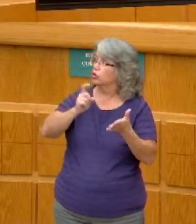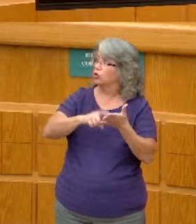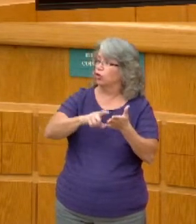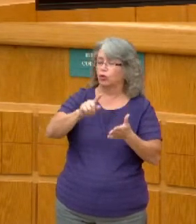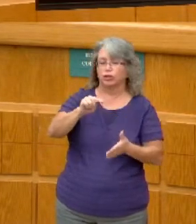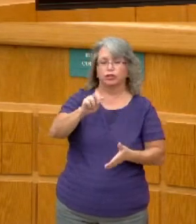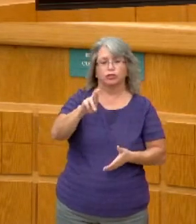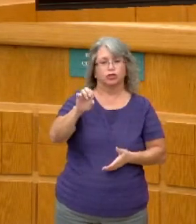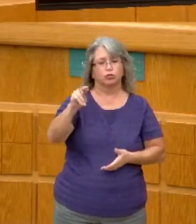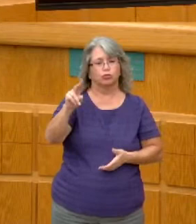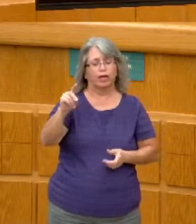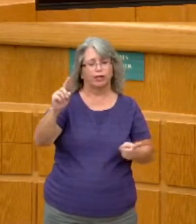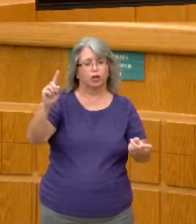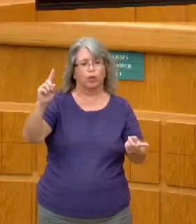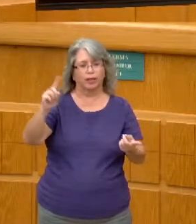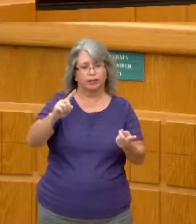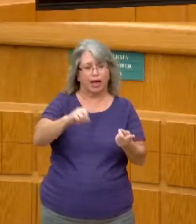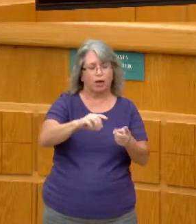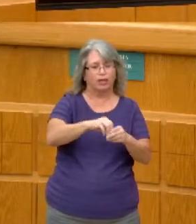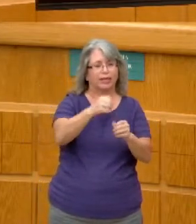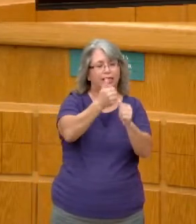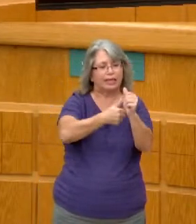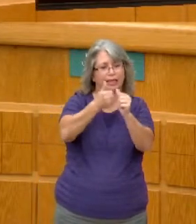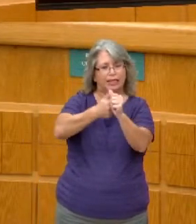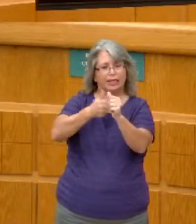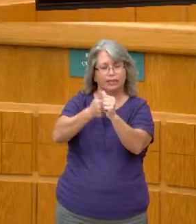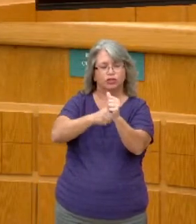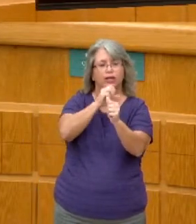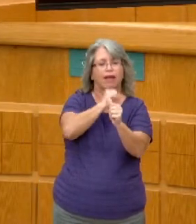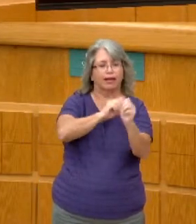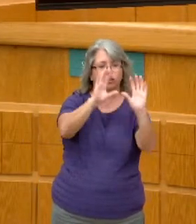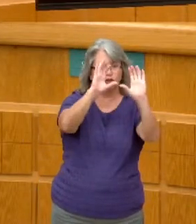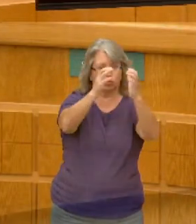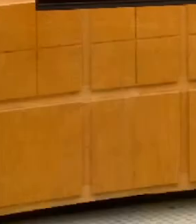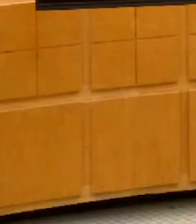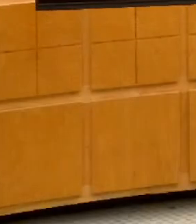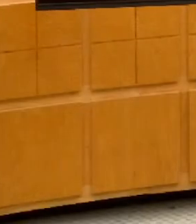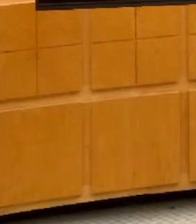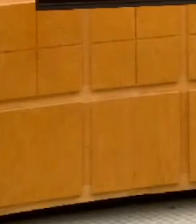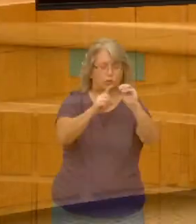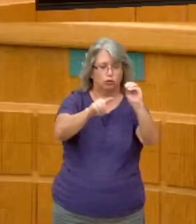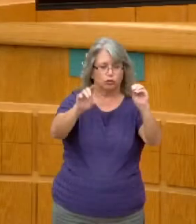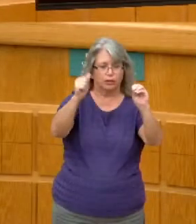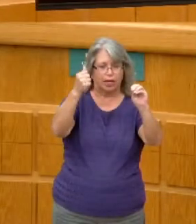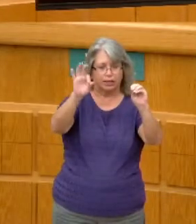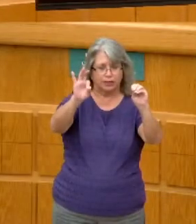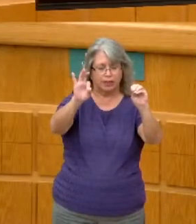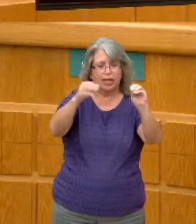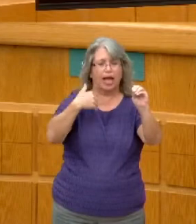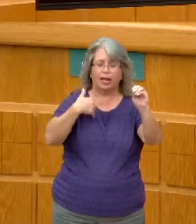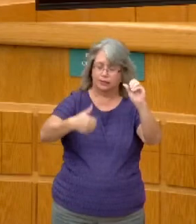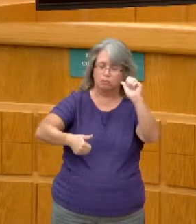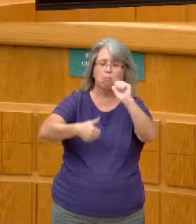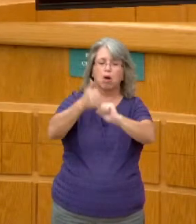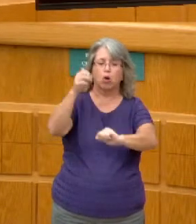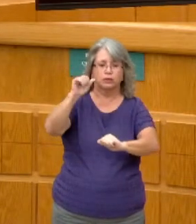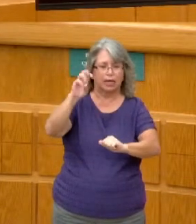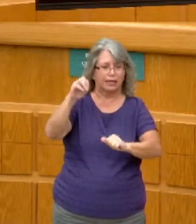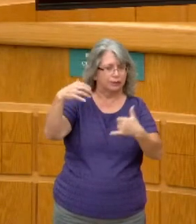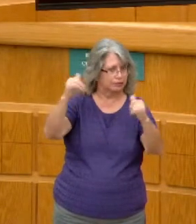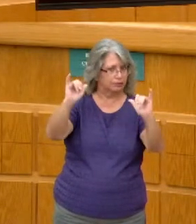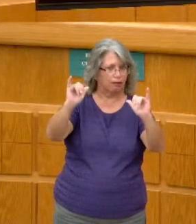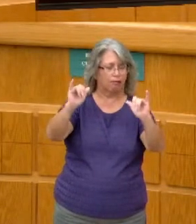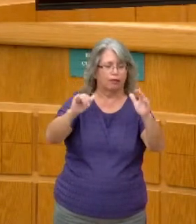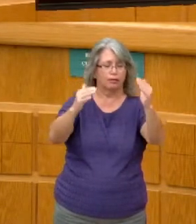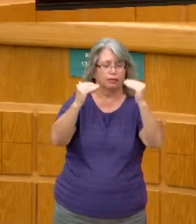downwards in all of the age classes in the 20-year age bins, with 0 to 19-year-olds having the most cases still,